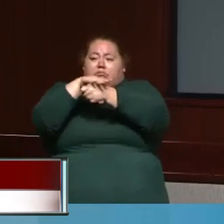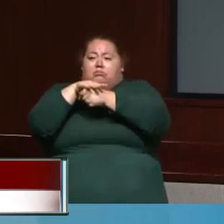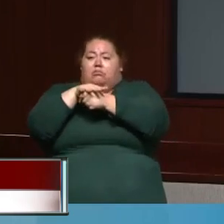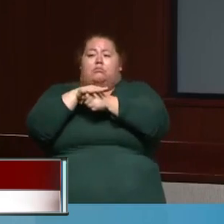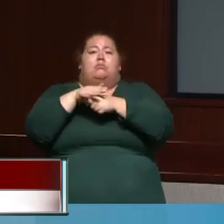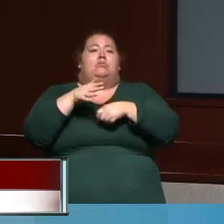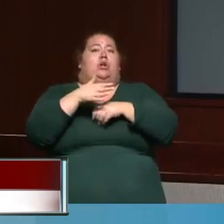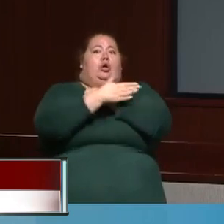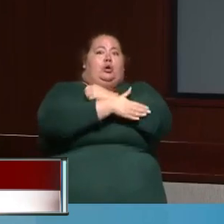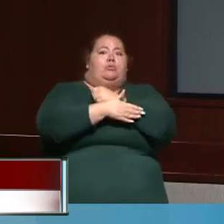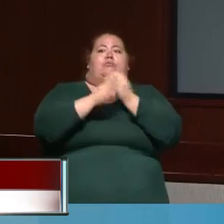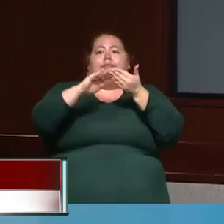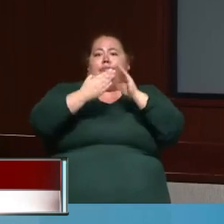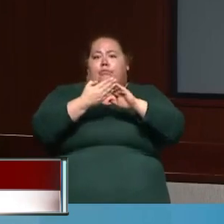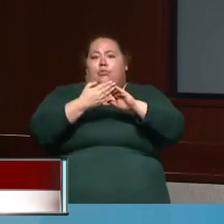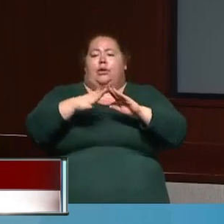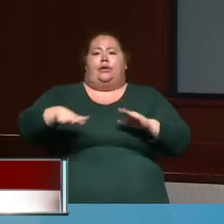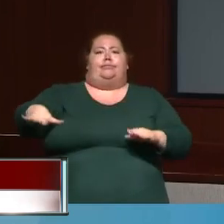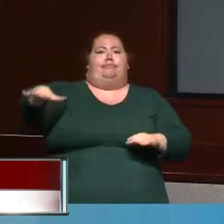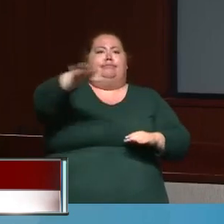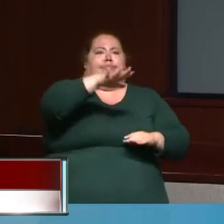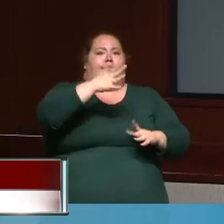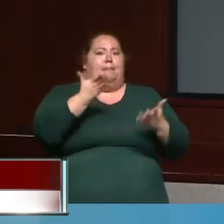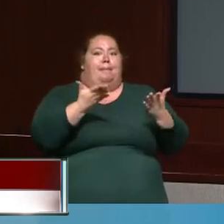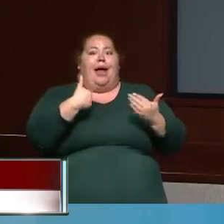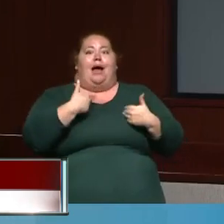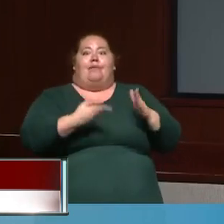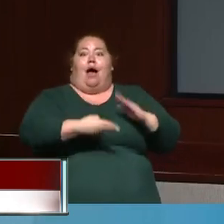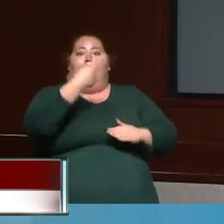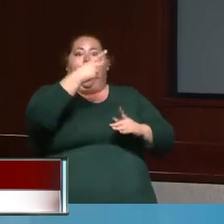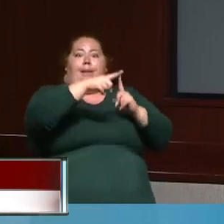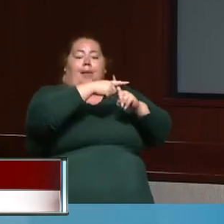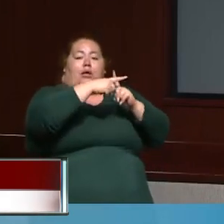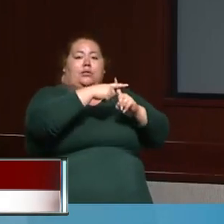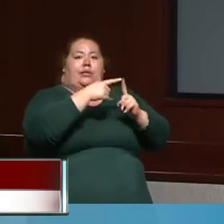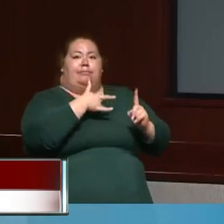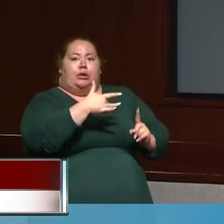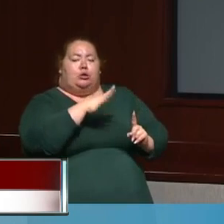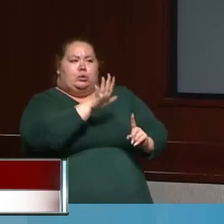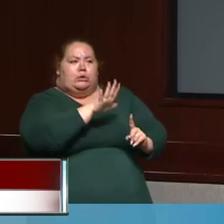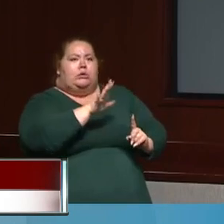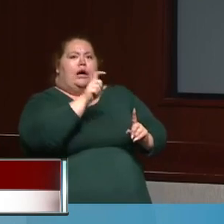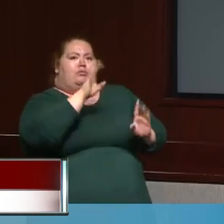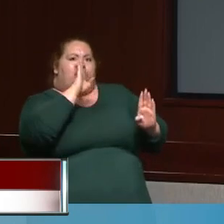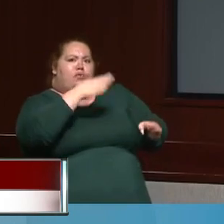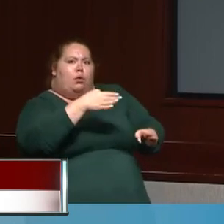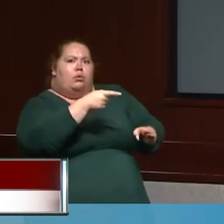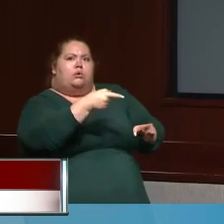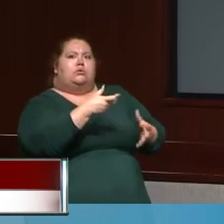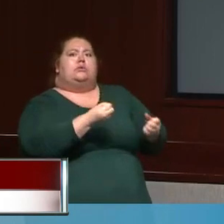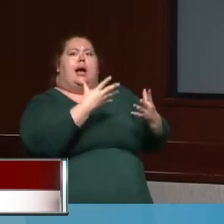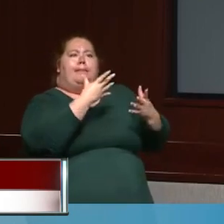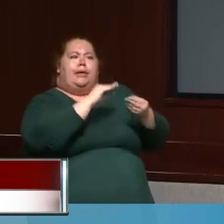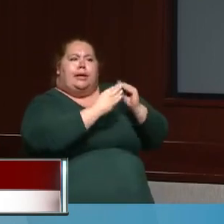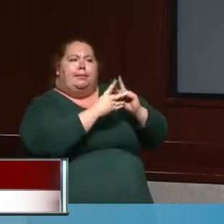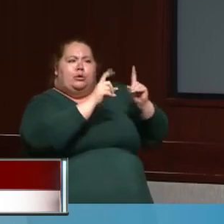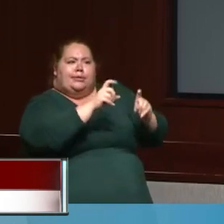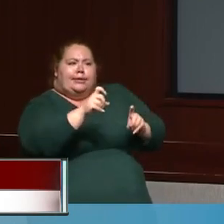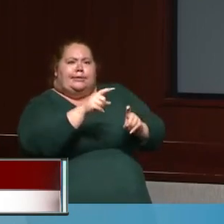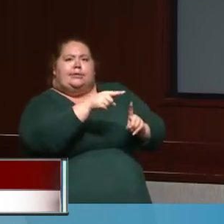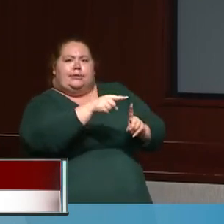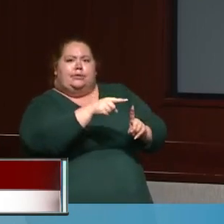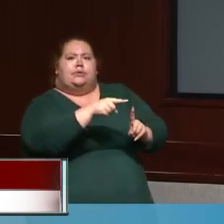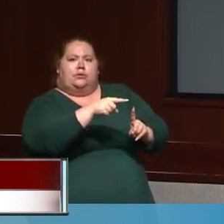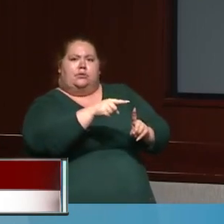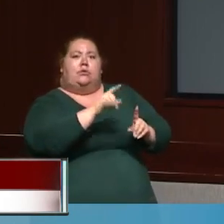high spiked positivity rates, ramping up the numbers of testing because that